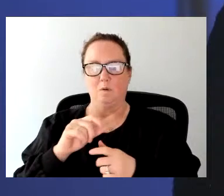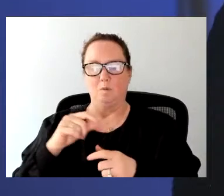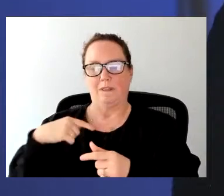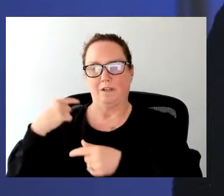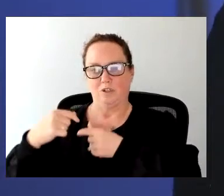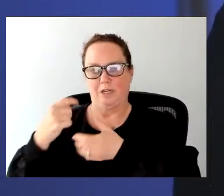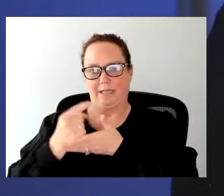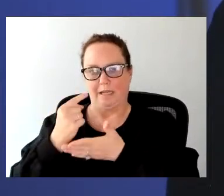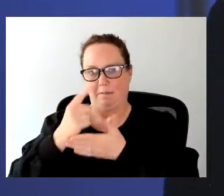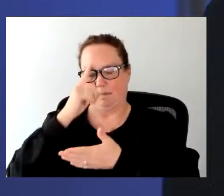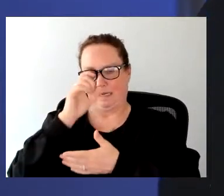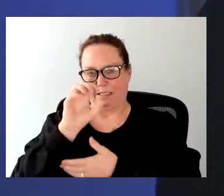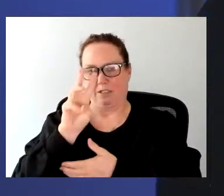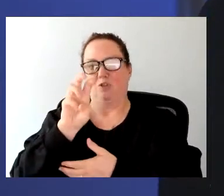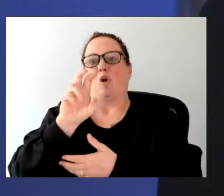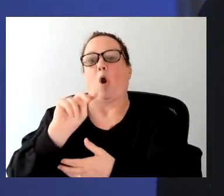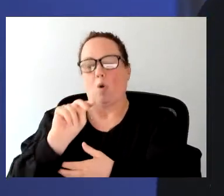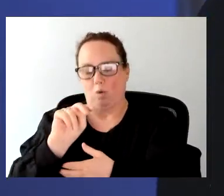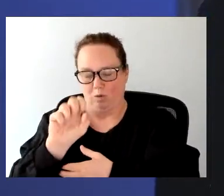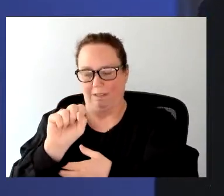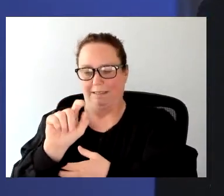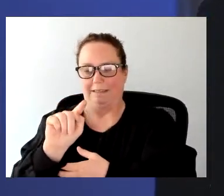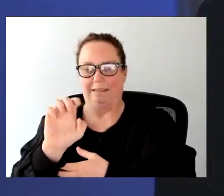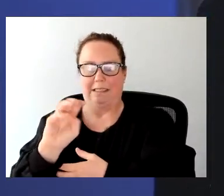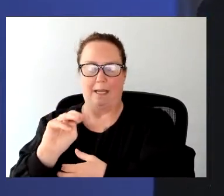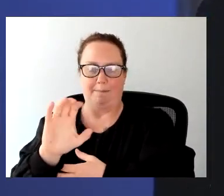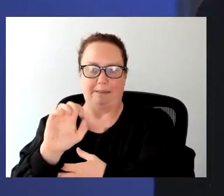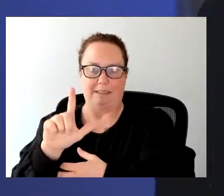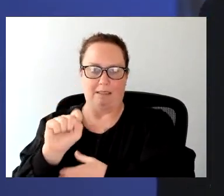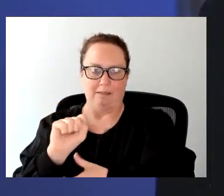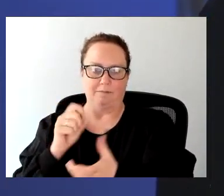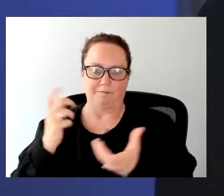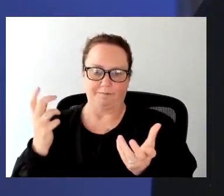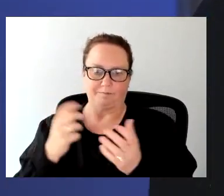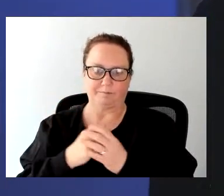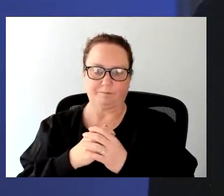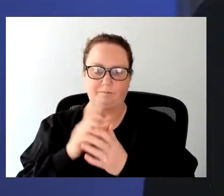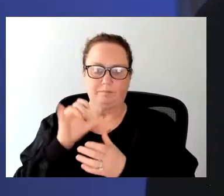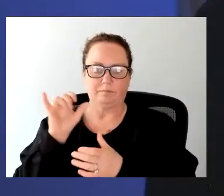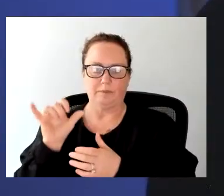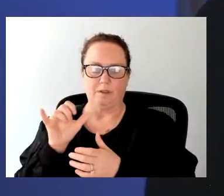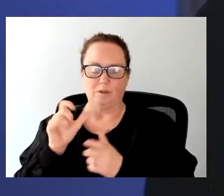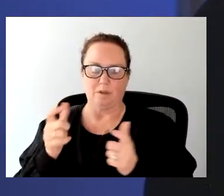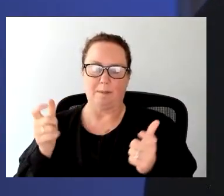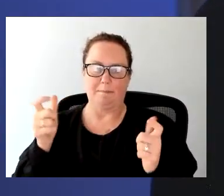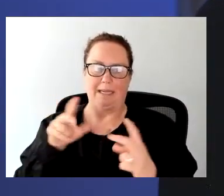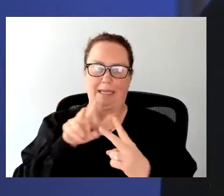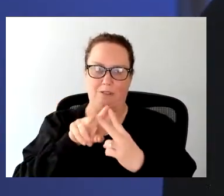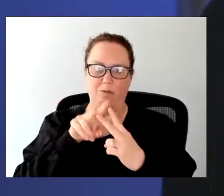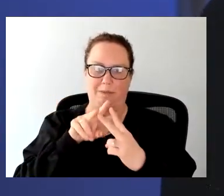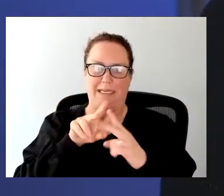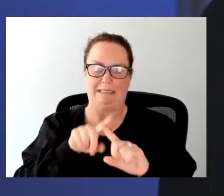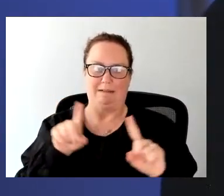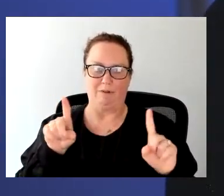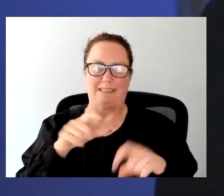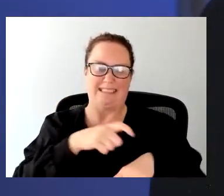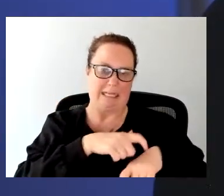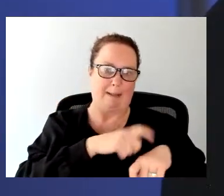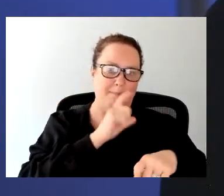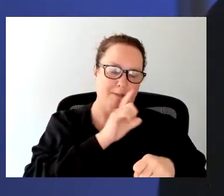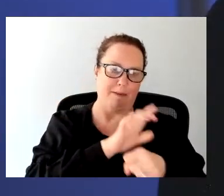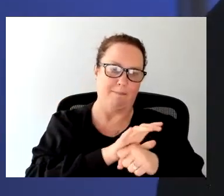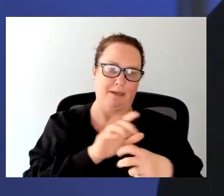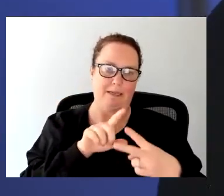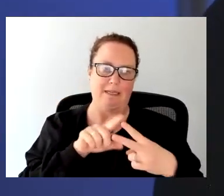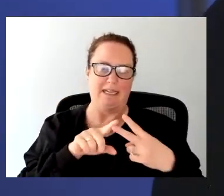your own stem cells. So those are probably the two big differences, time commitment and some of the